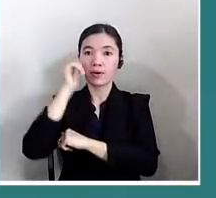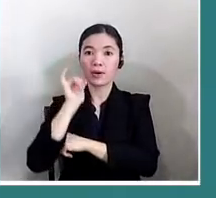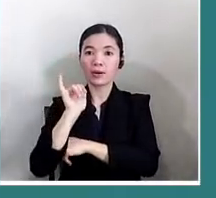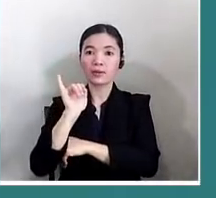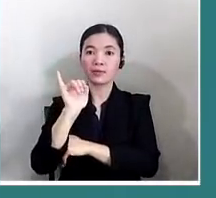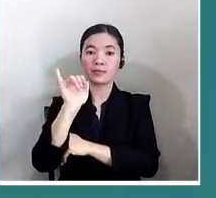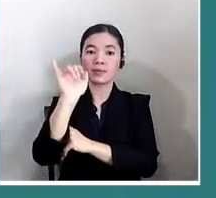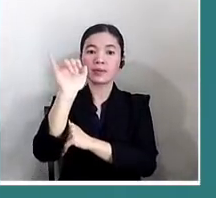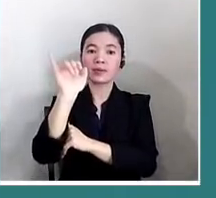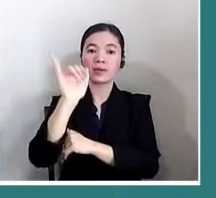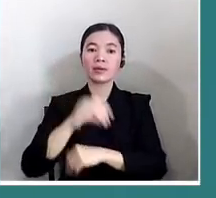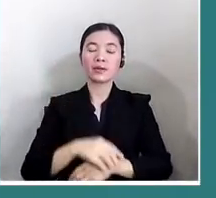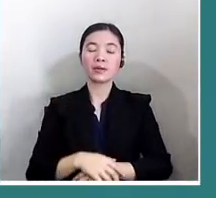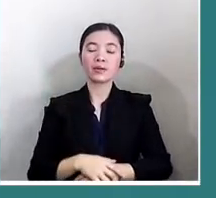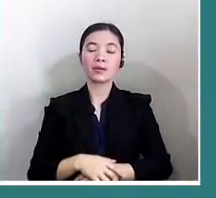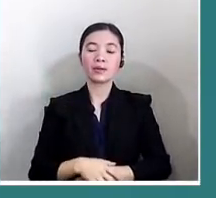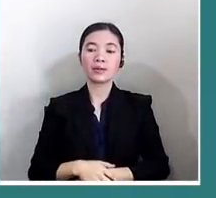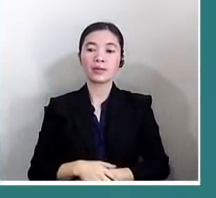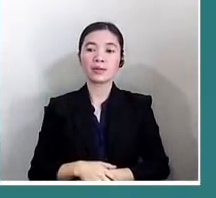forever.